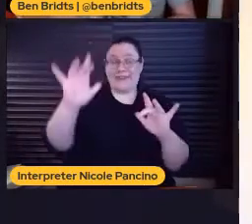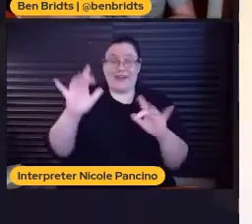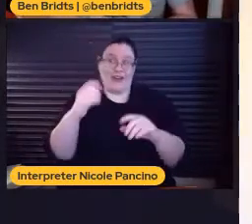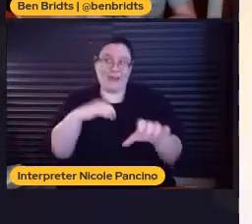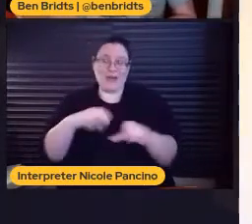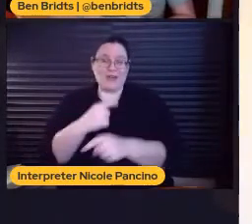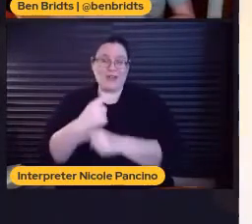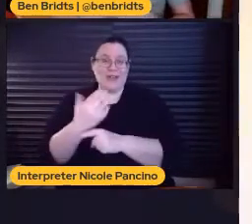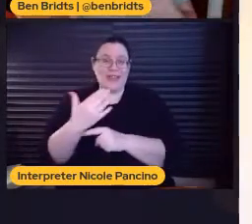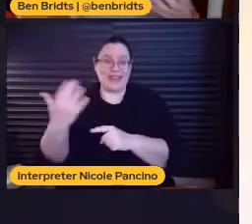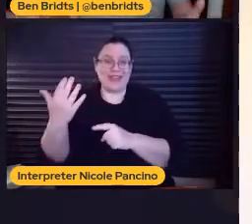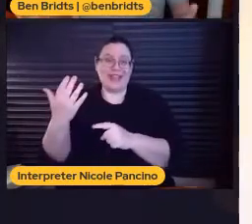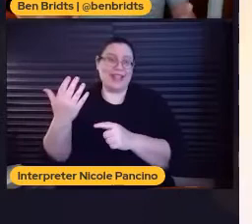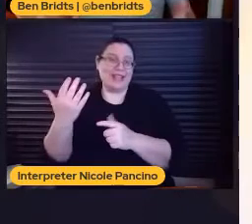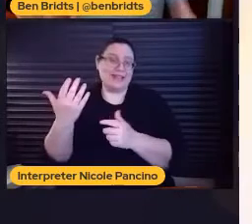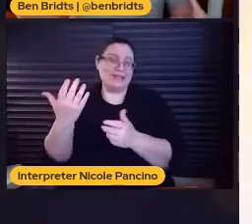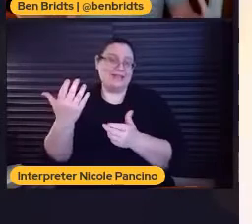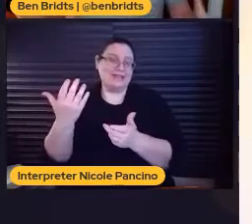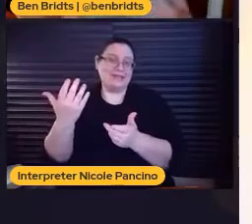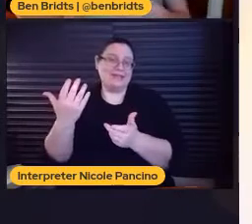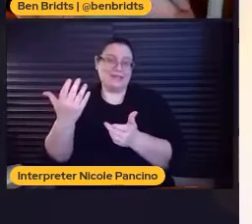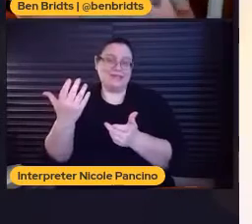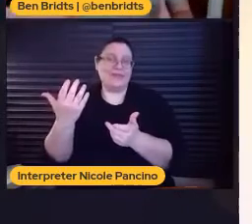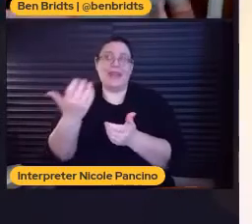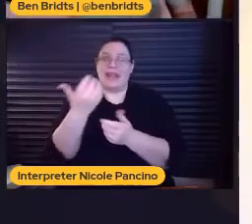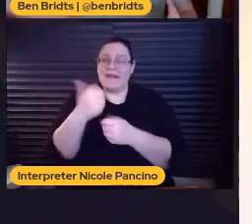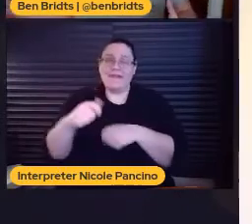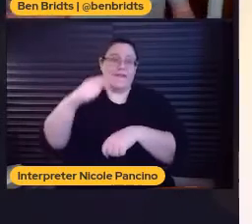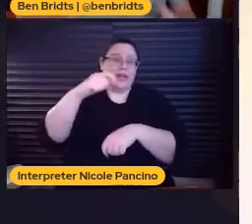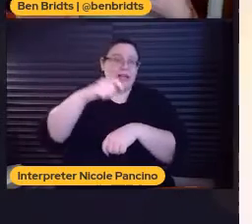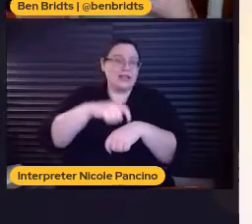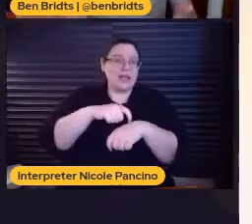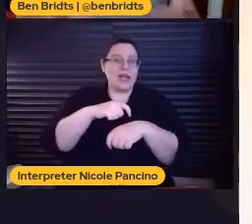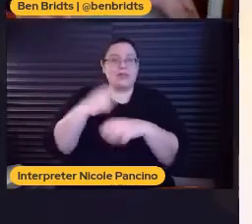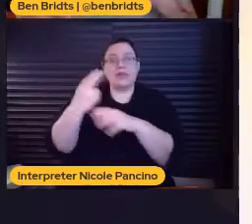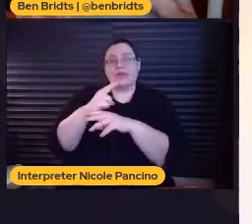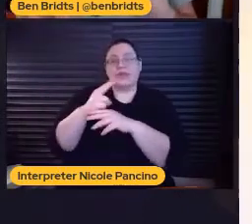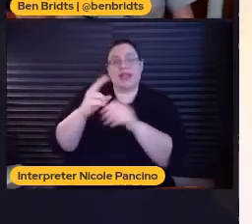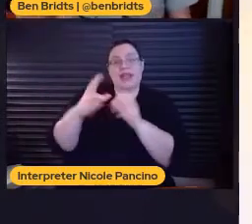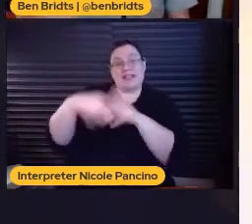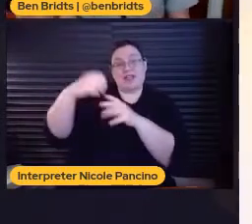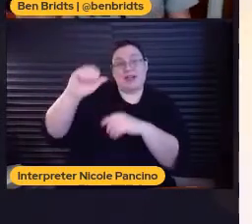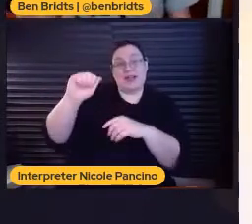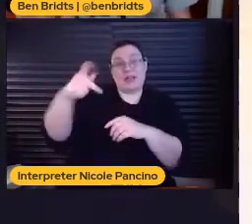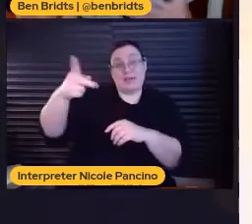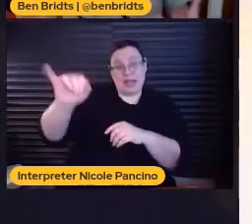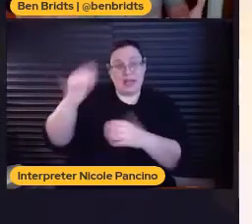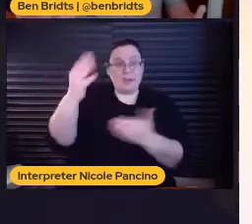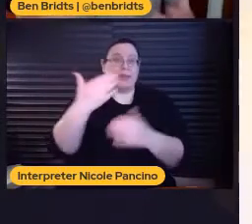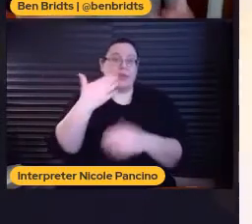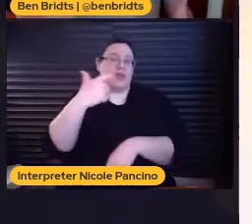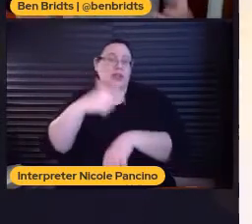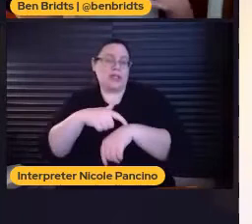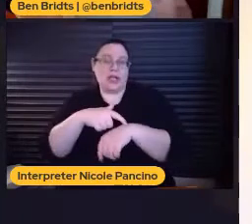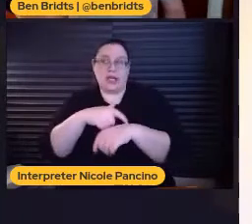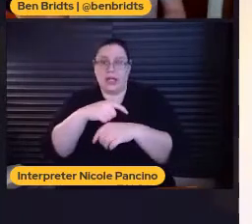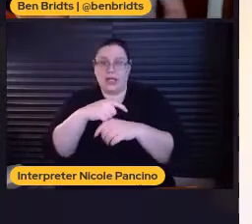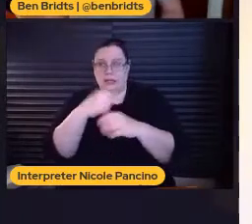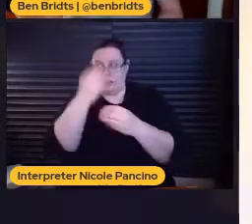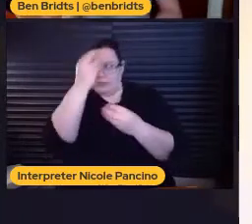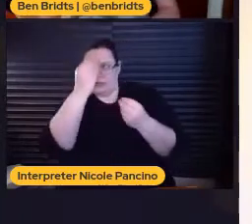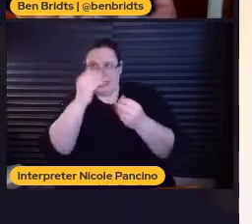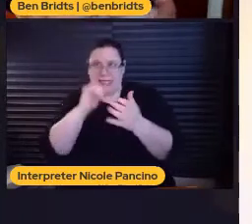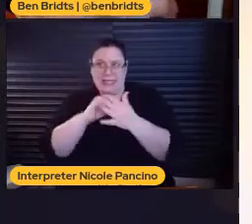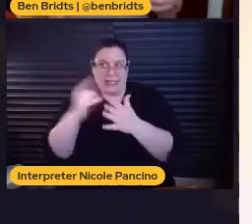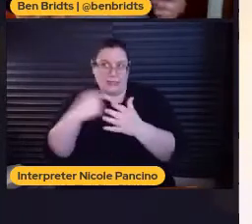thing, every time you call an external API, it might be a good moment to reflect, is this actually a thing that I want to